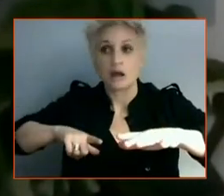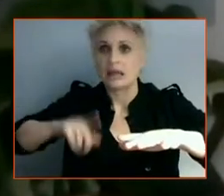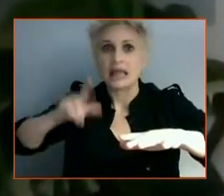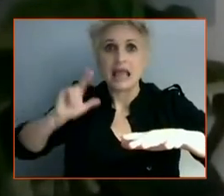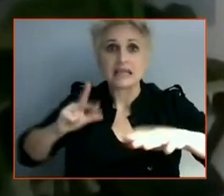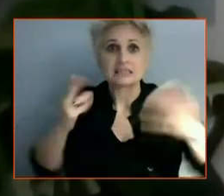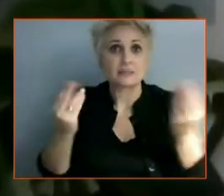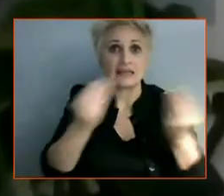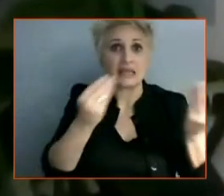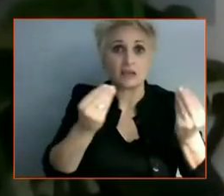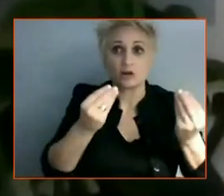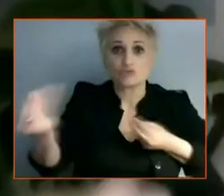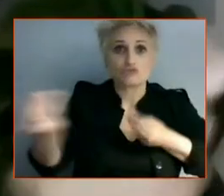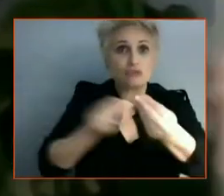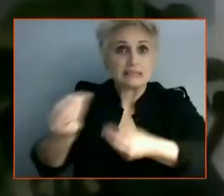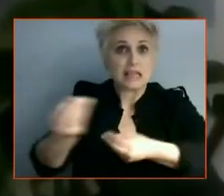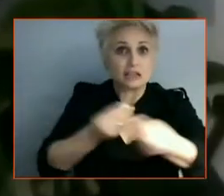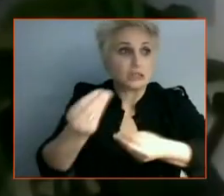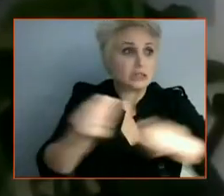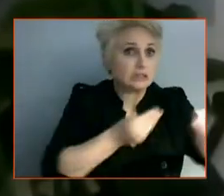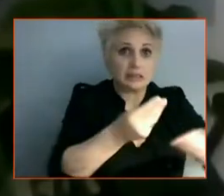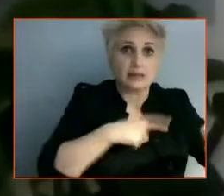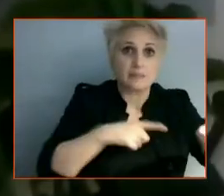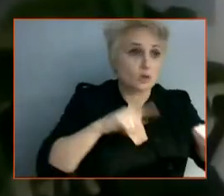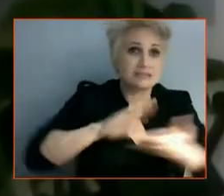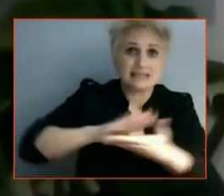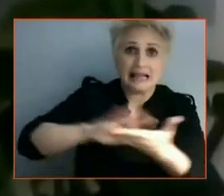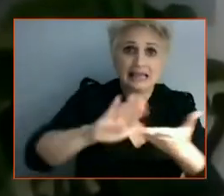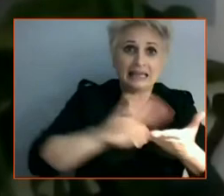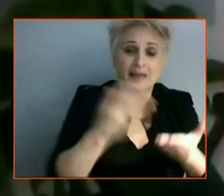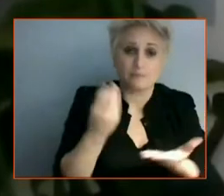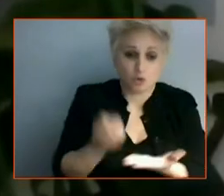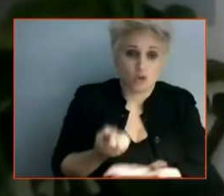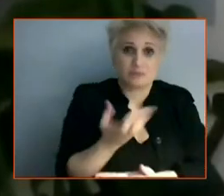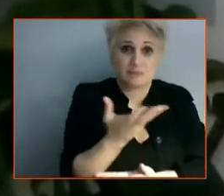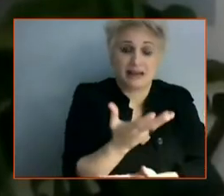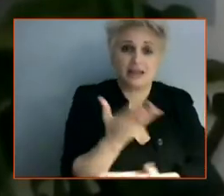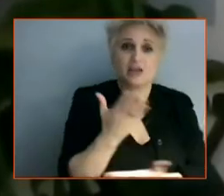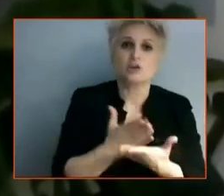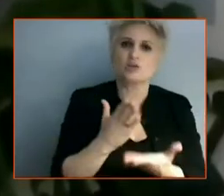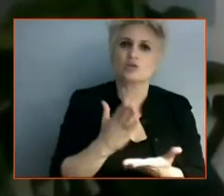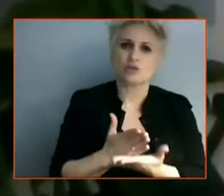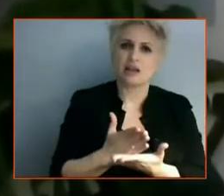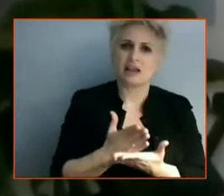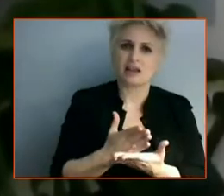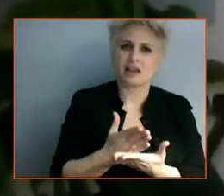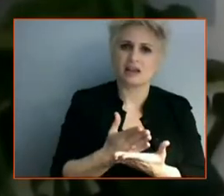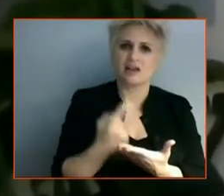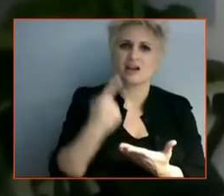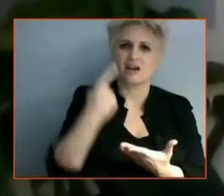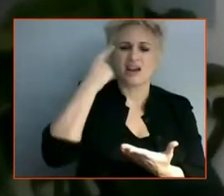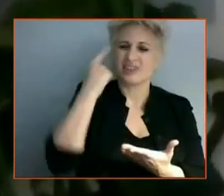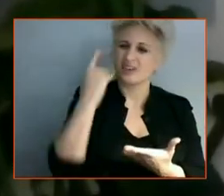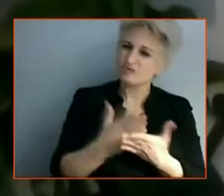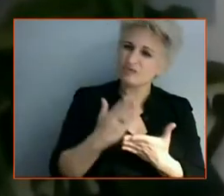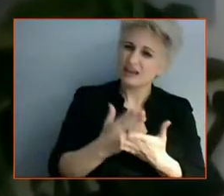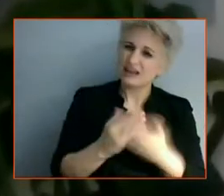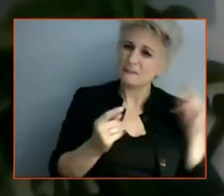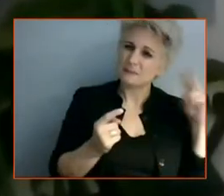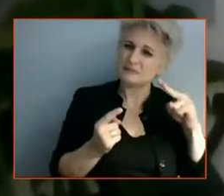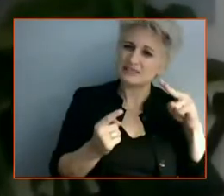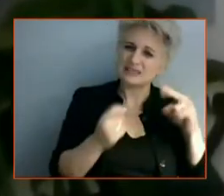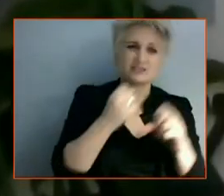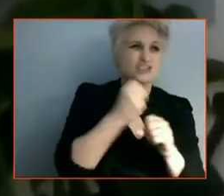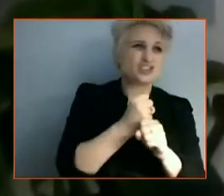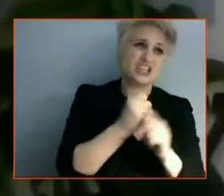to undo that social ill. So actually, I really push back on the notion that we need to talk about it from a GDP or